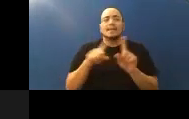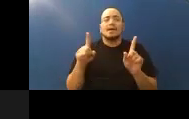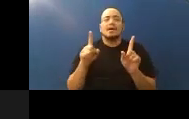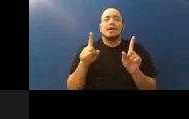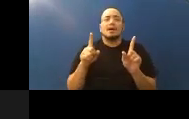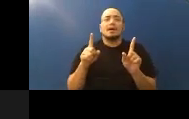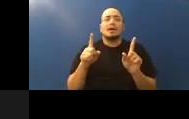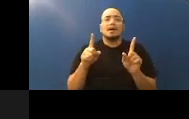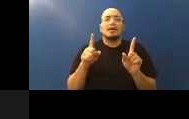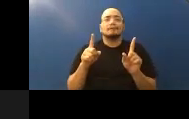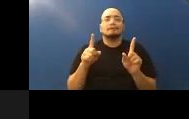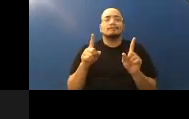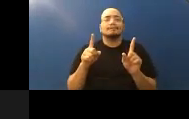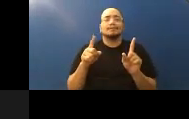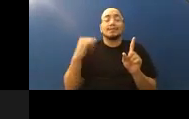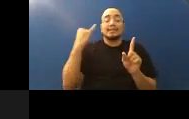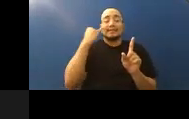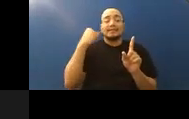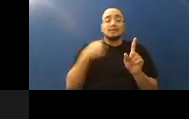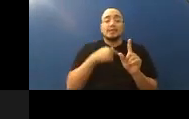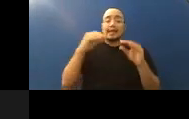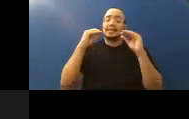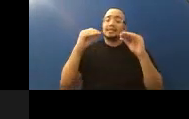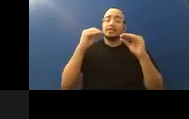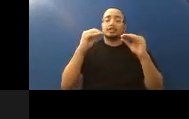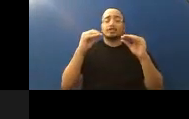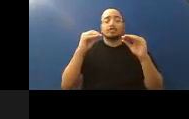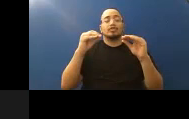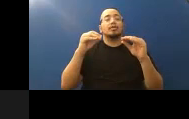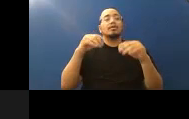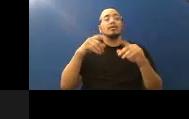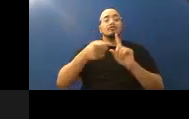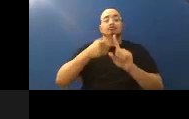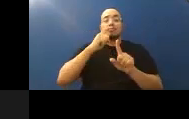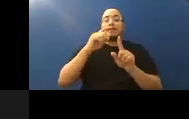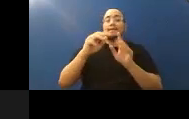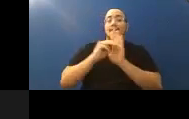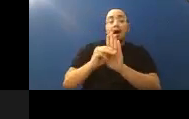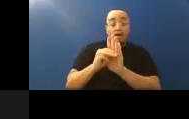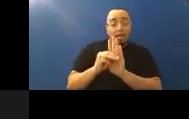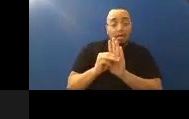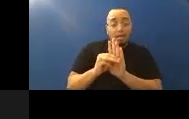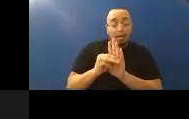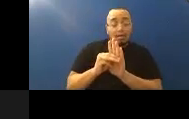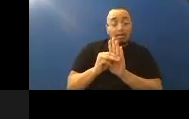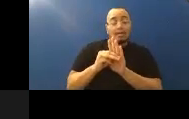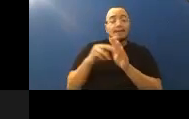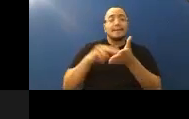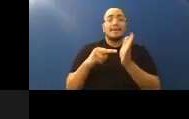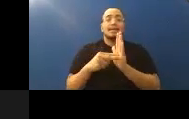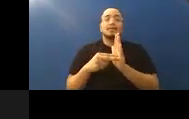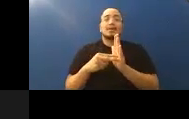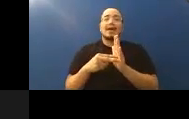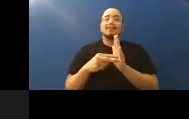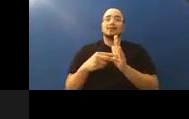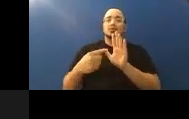types of men that the men in our community are looking up to. We have to create enough of the like positive side